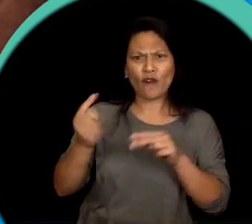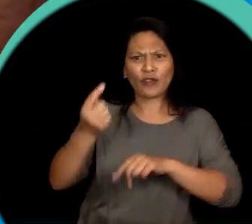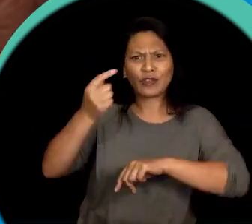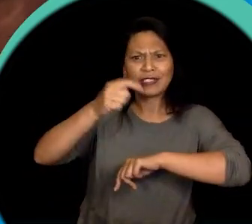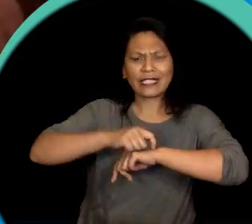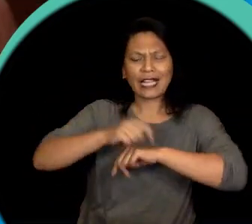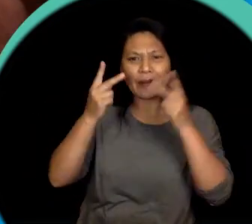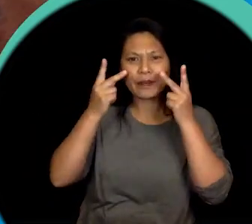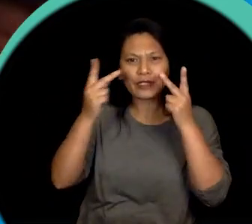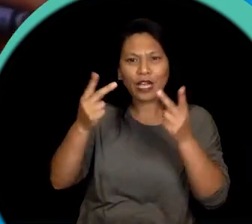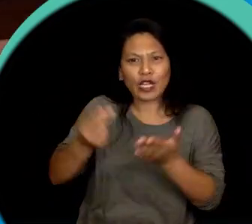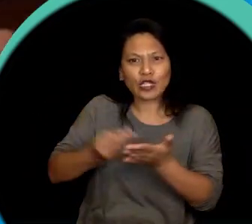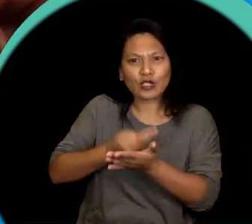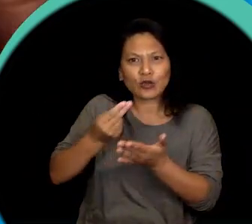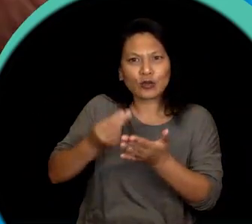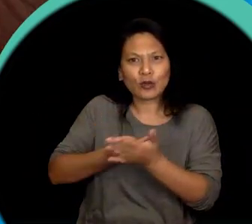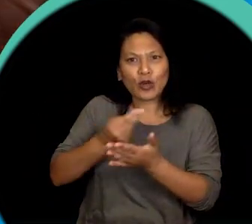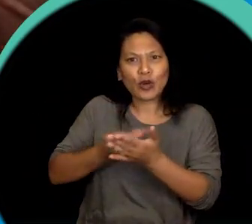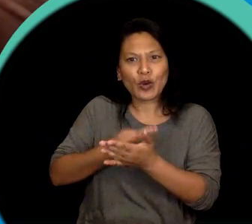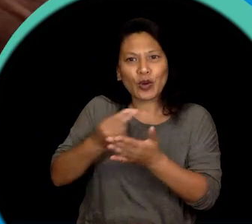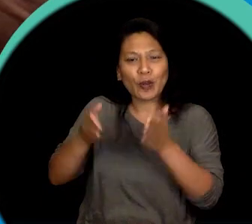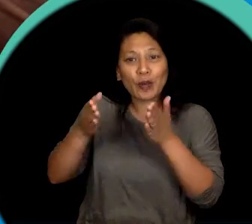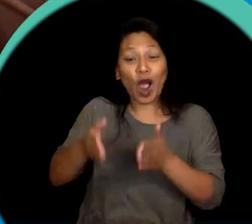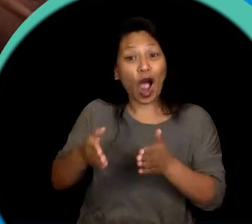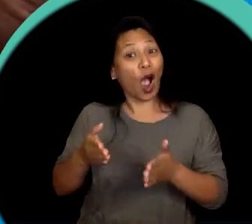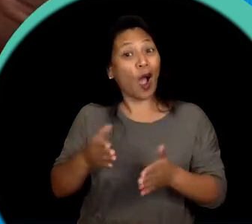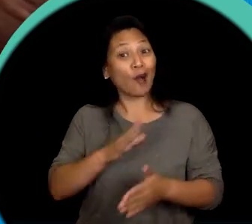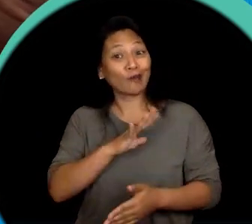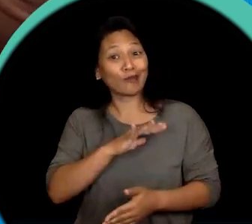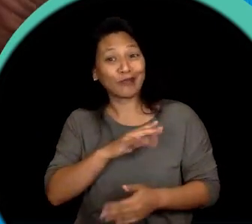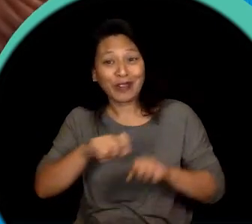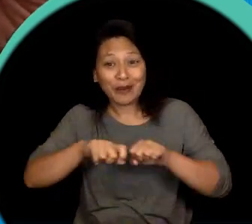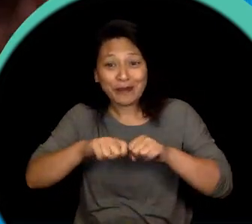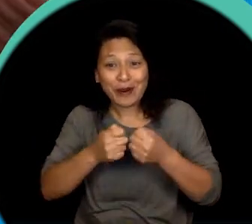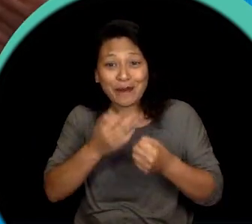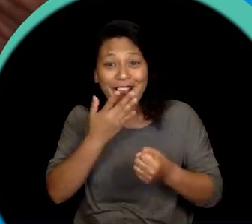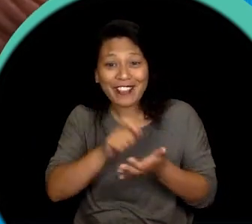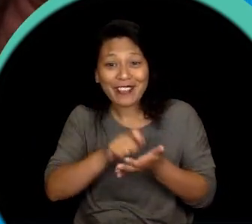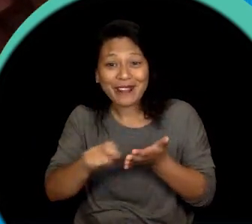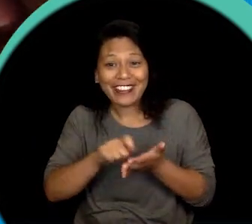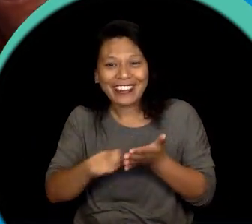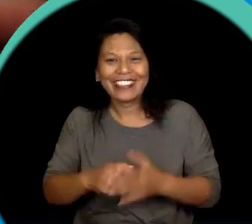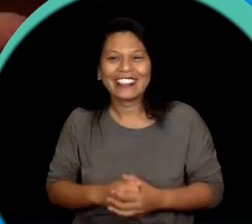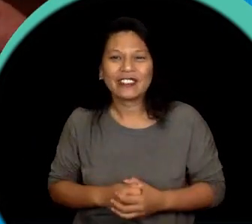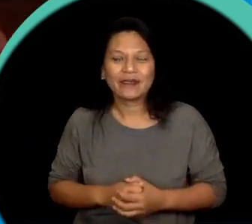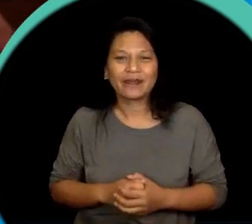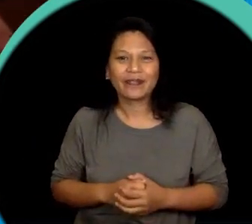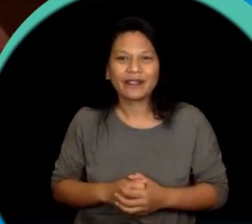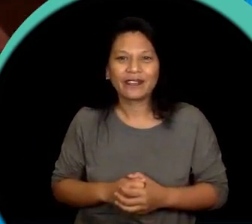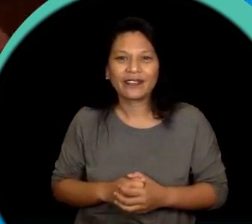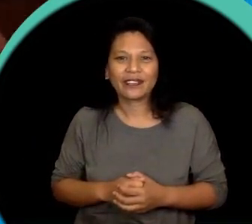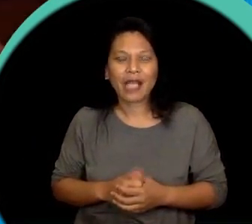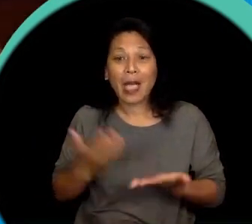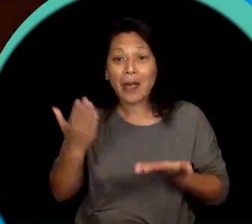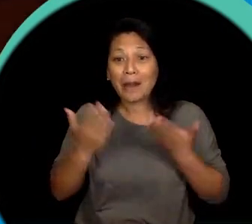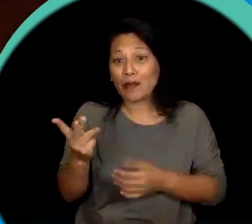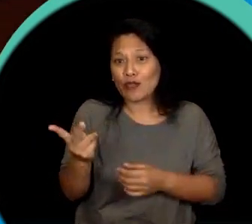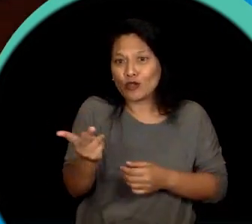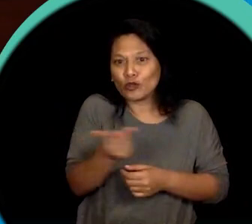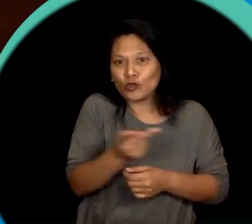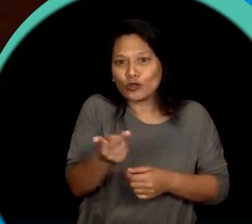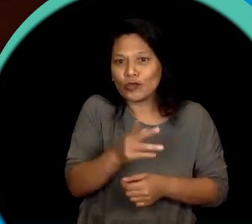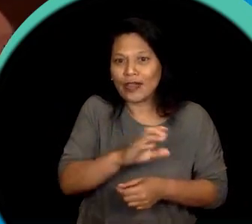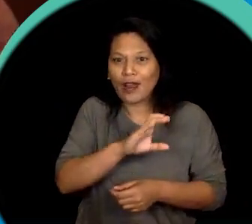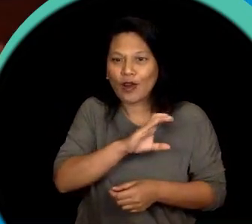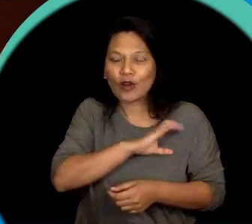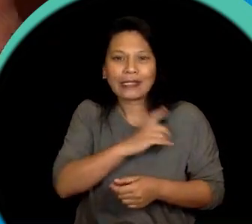spoon person. Oh look, it broke my broken crayon. And so maybe there's something